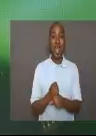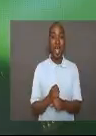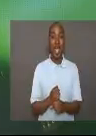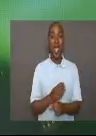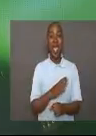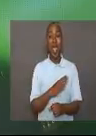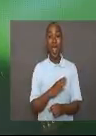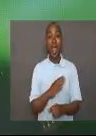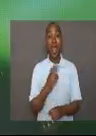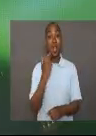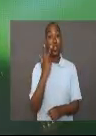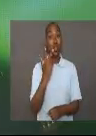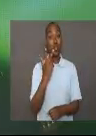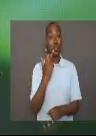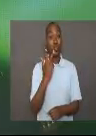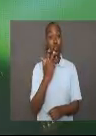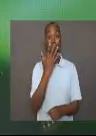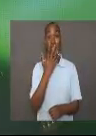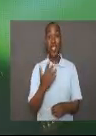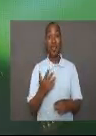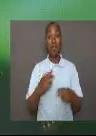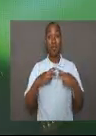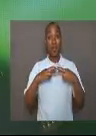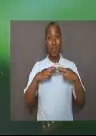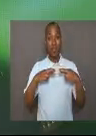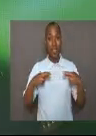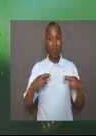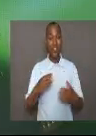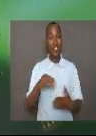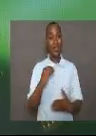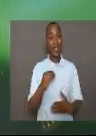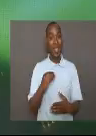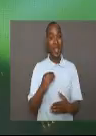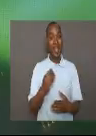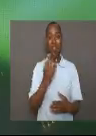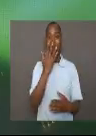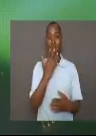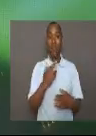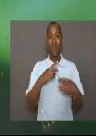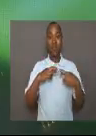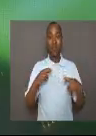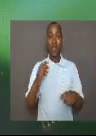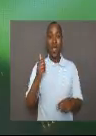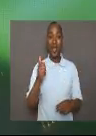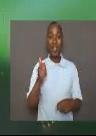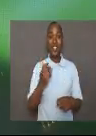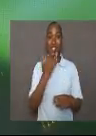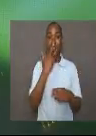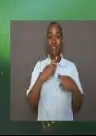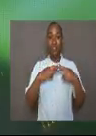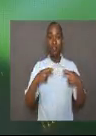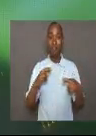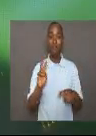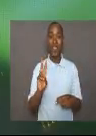the 3 blood vessels: arteries, veins, and capillaries.